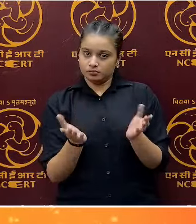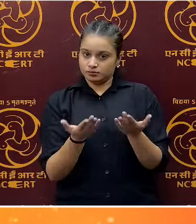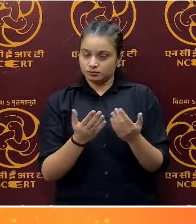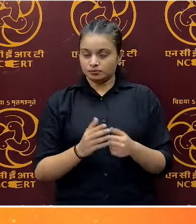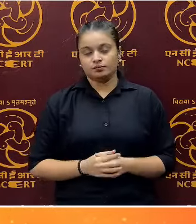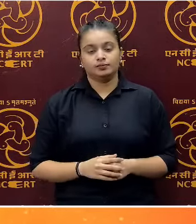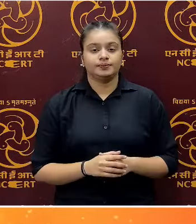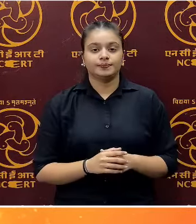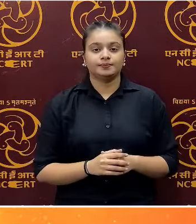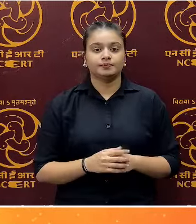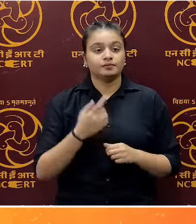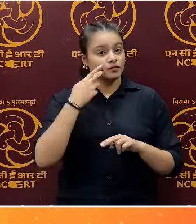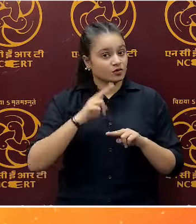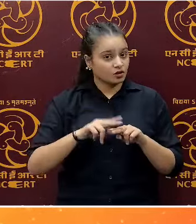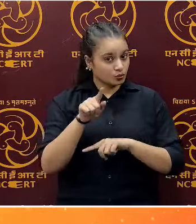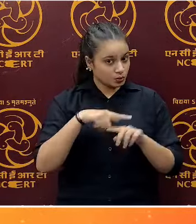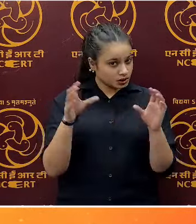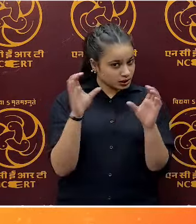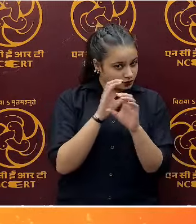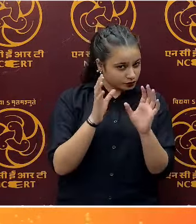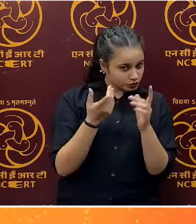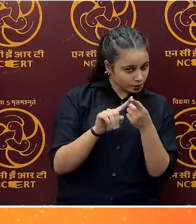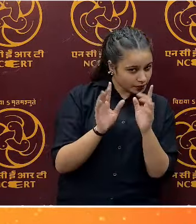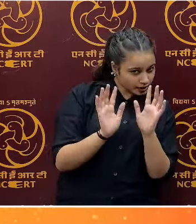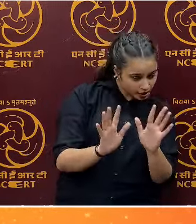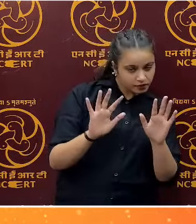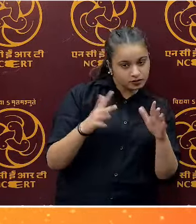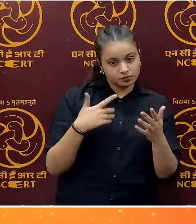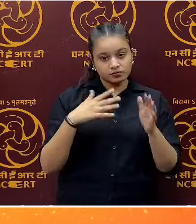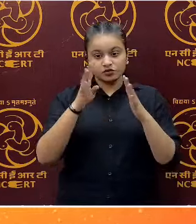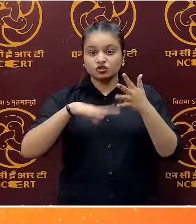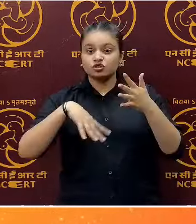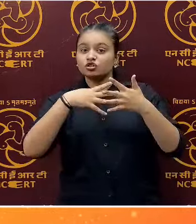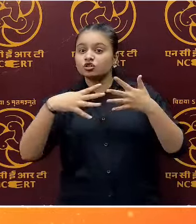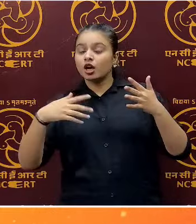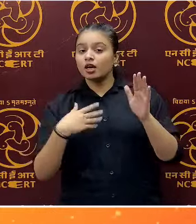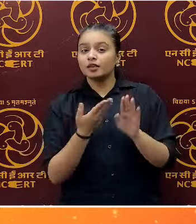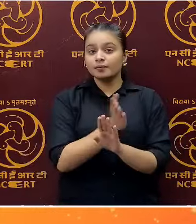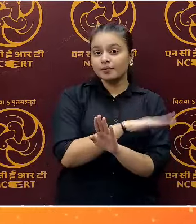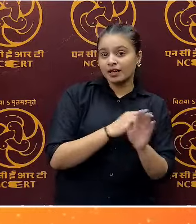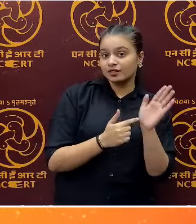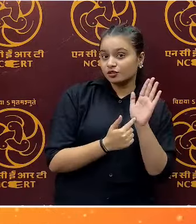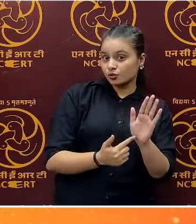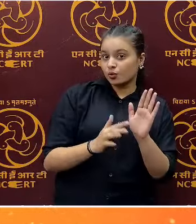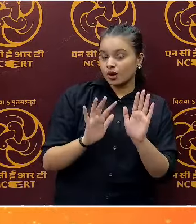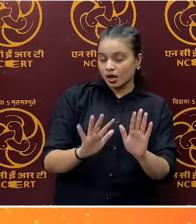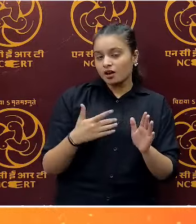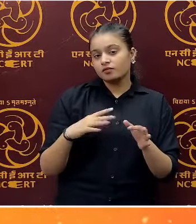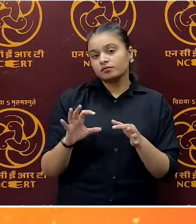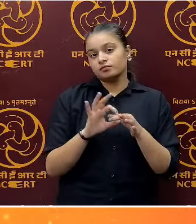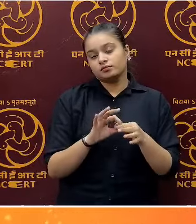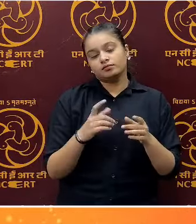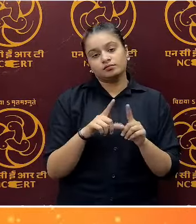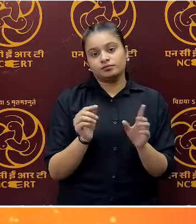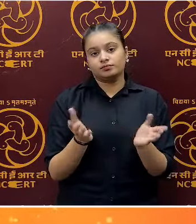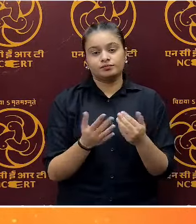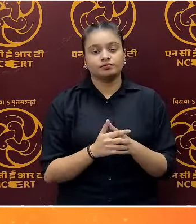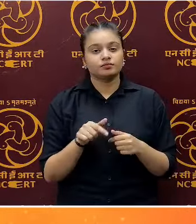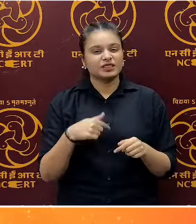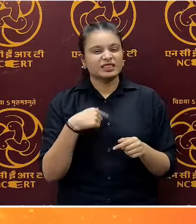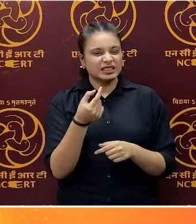right. So And if you get confused, then you have a chart that we have shown you previously to refer to. Now, ma'am, that we have